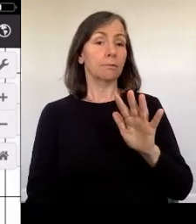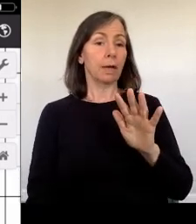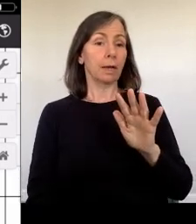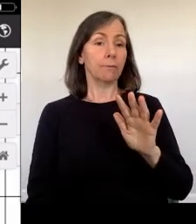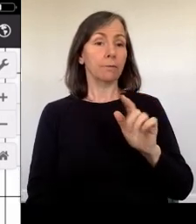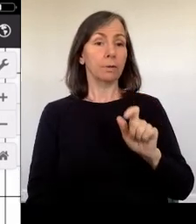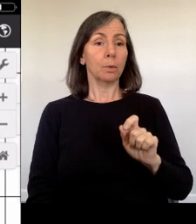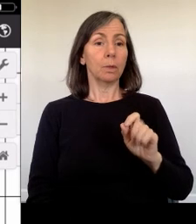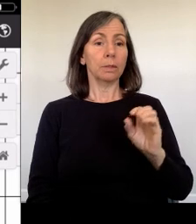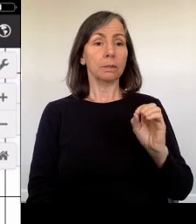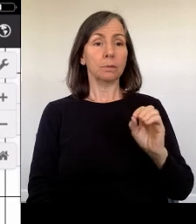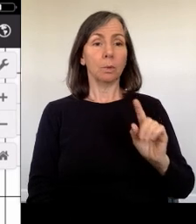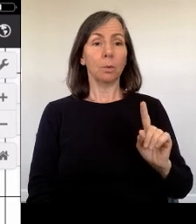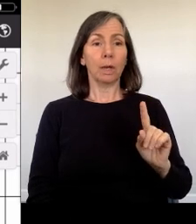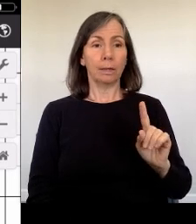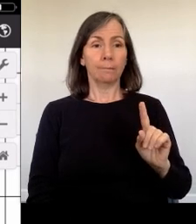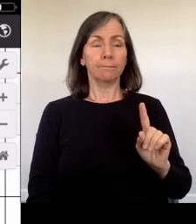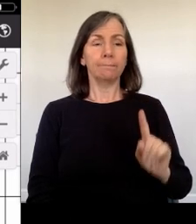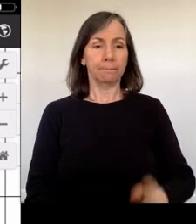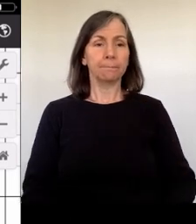5.01.